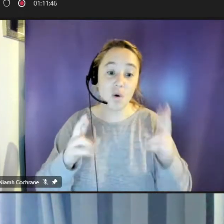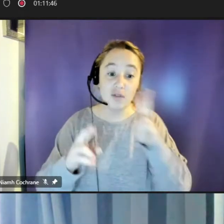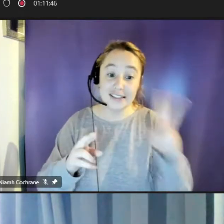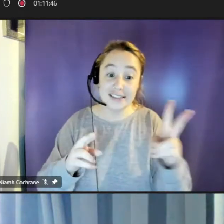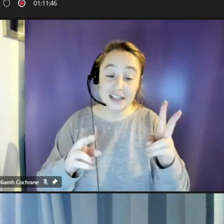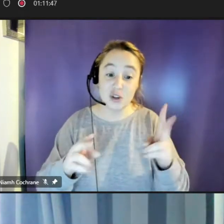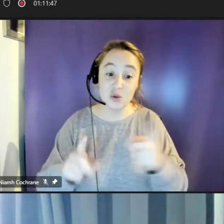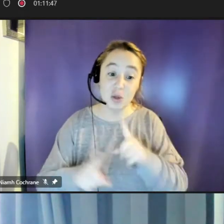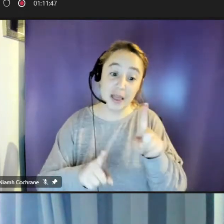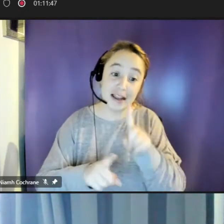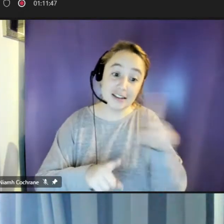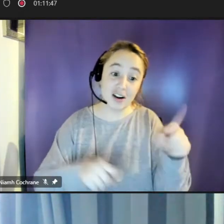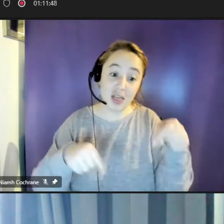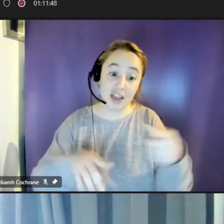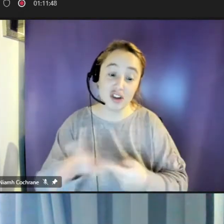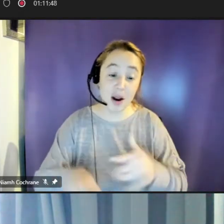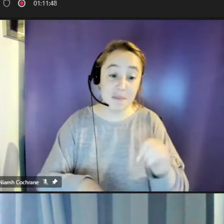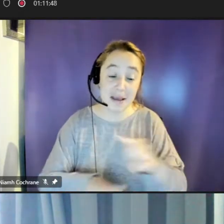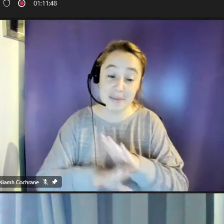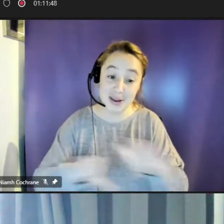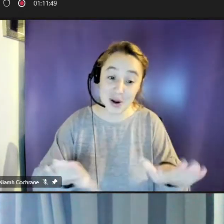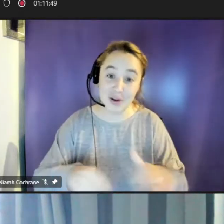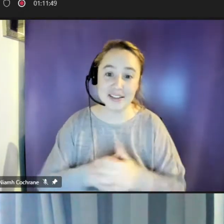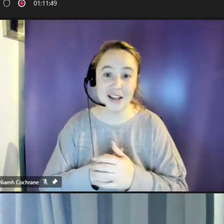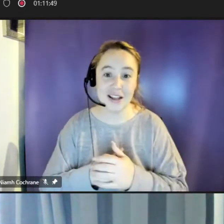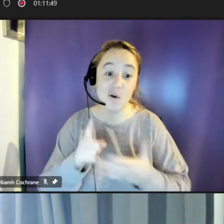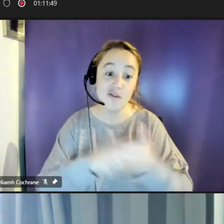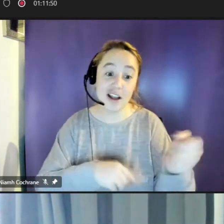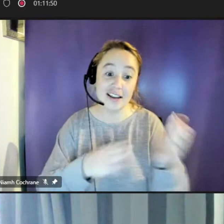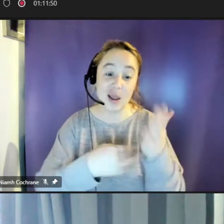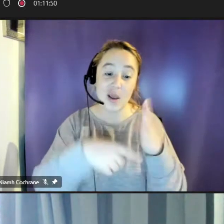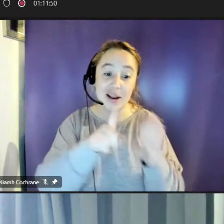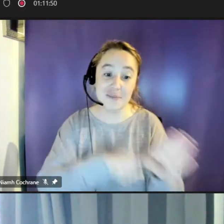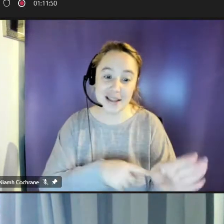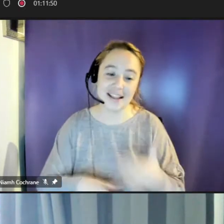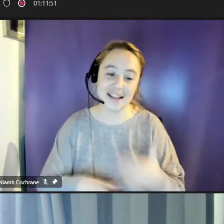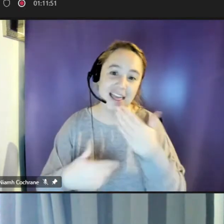in the year. Maybe not. We'll find out in May. Thank